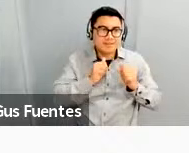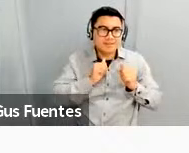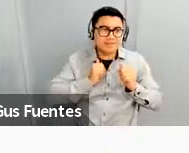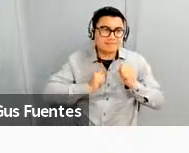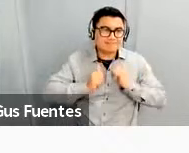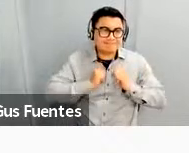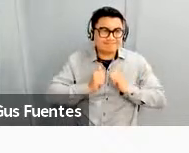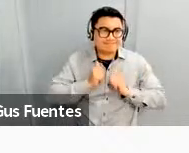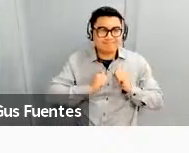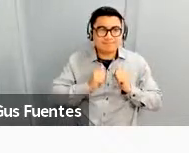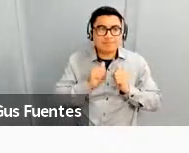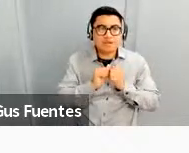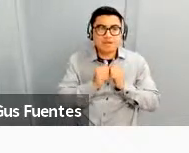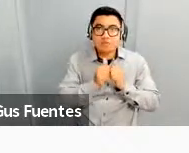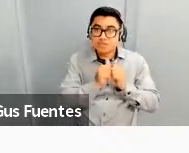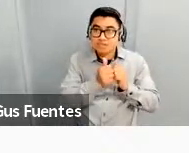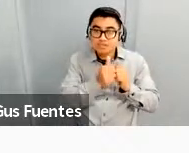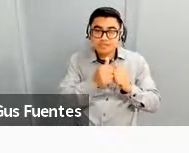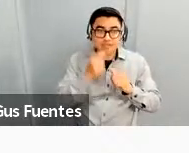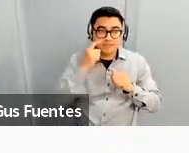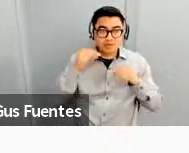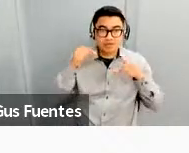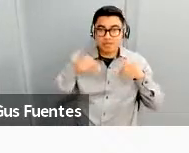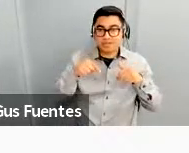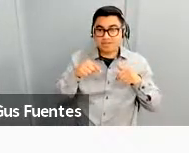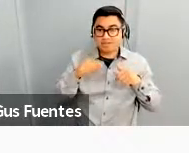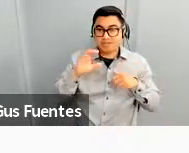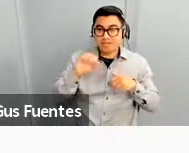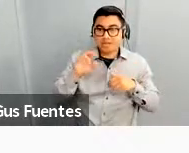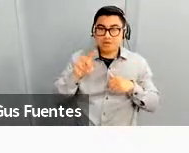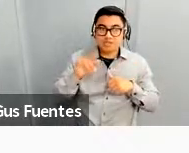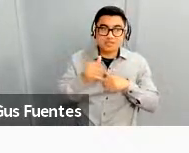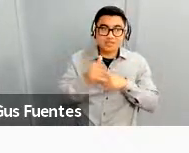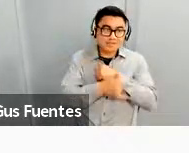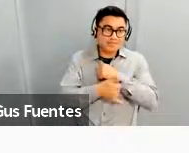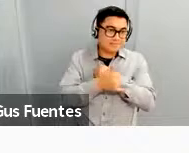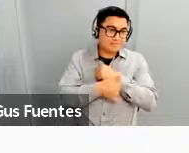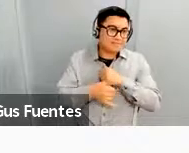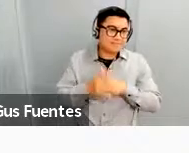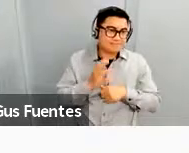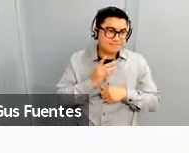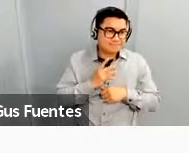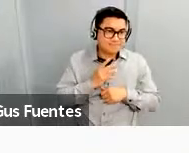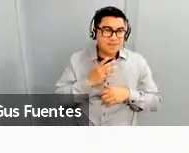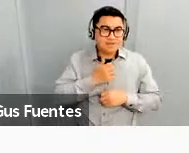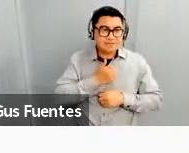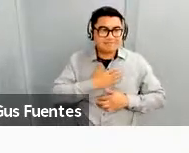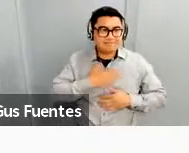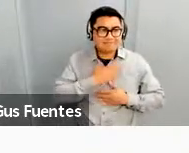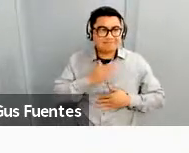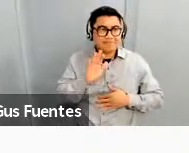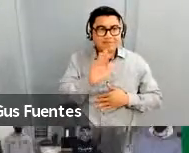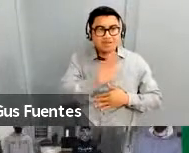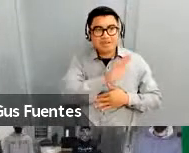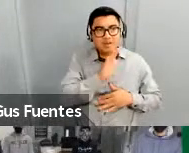competition for our county, which they won, which was great. So we love the work of our students.